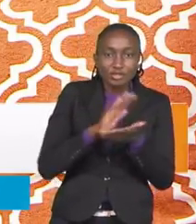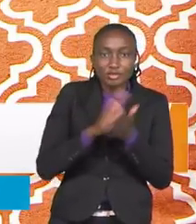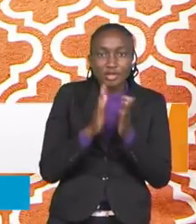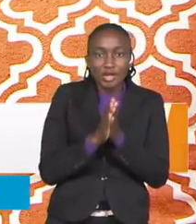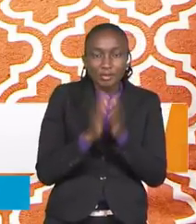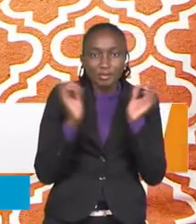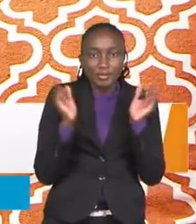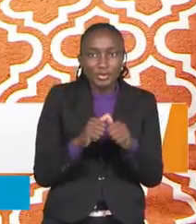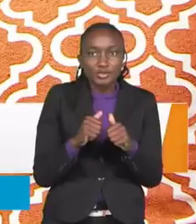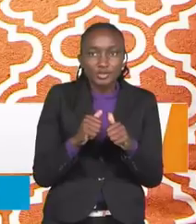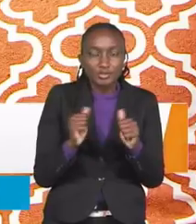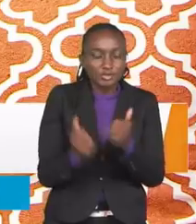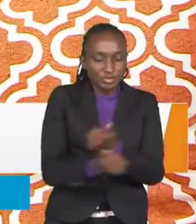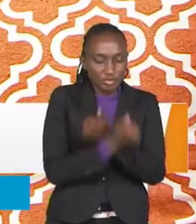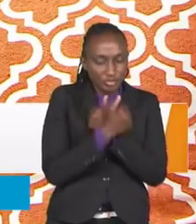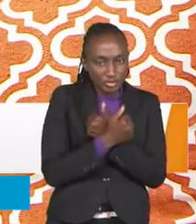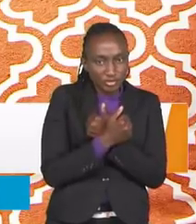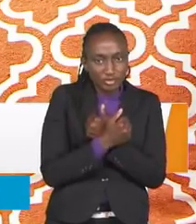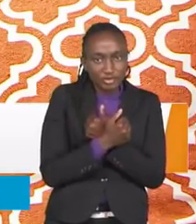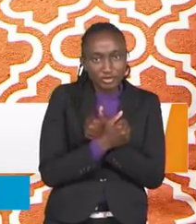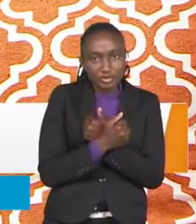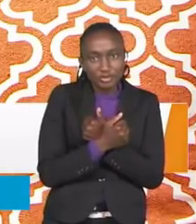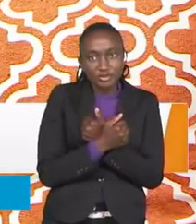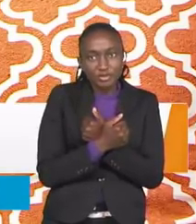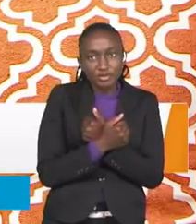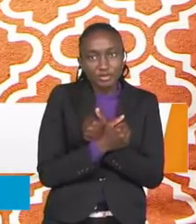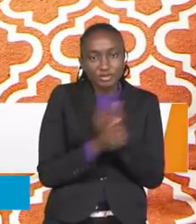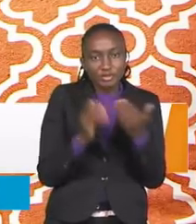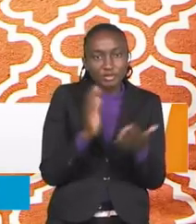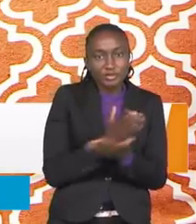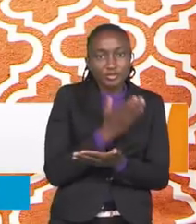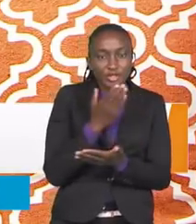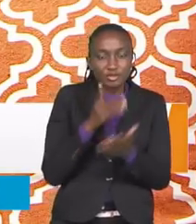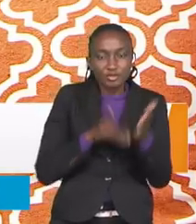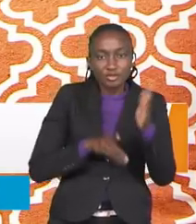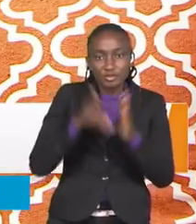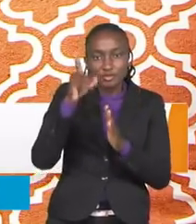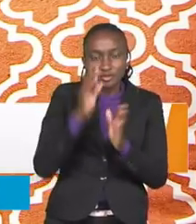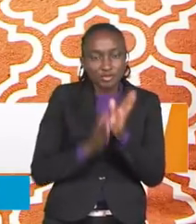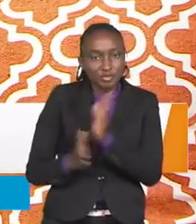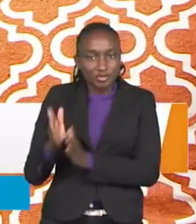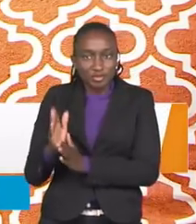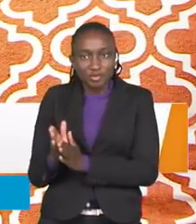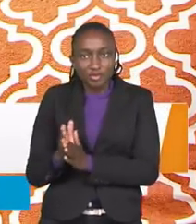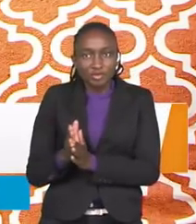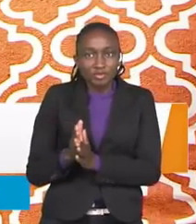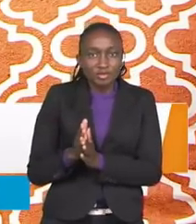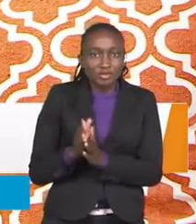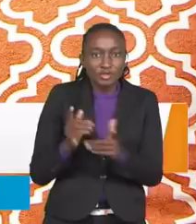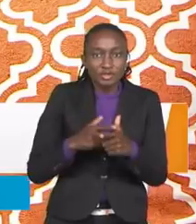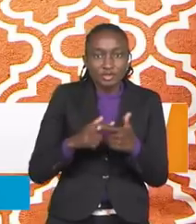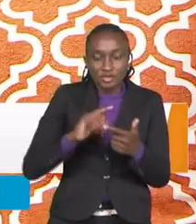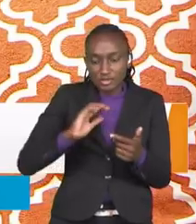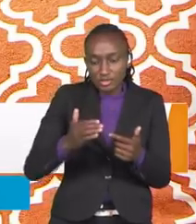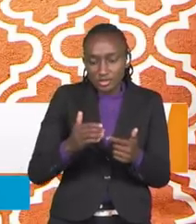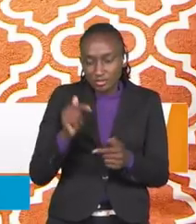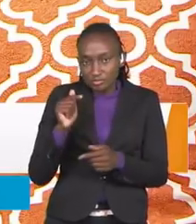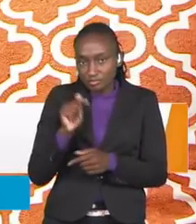able to be protected. It's part of the development plan And so Sanjuero came up to the